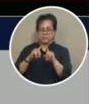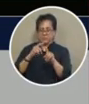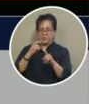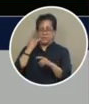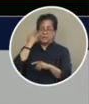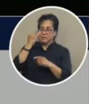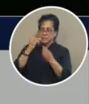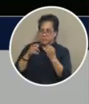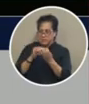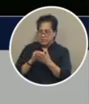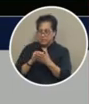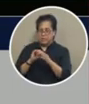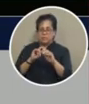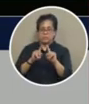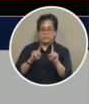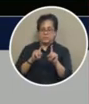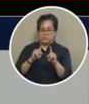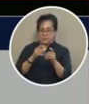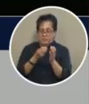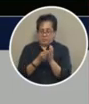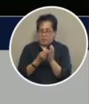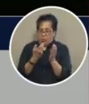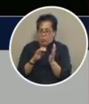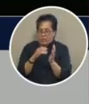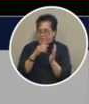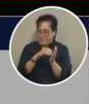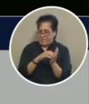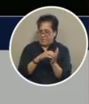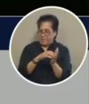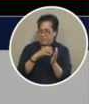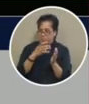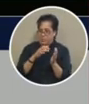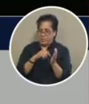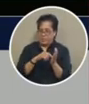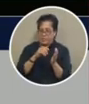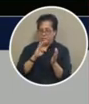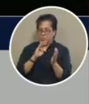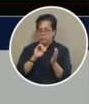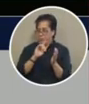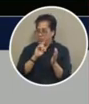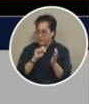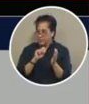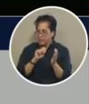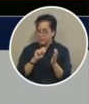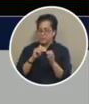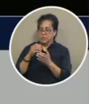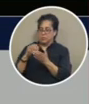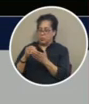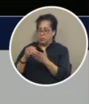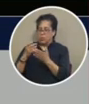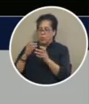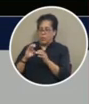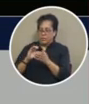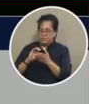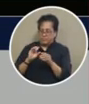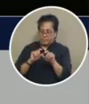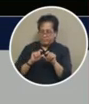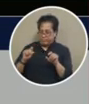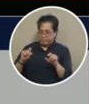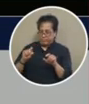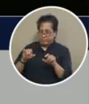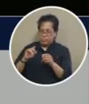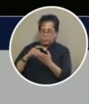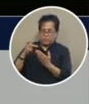that. There's the dollars that have already been sold in terms of bonds, and dollars that have already been allocated, and projects